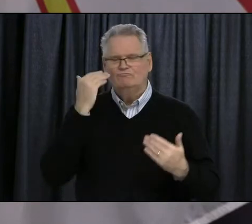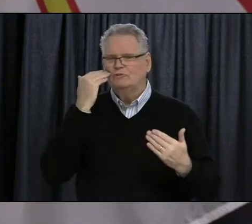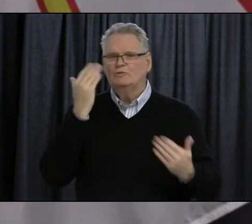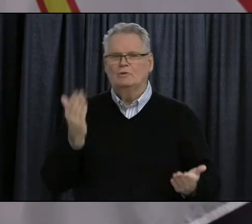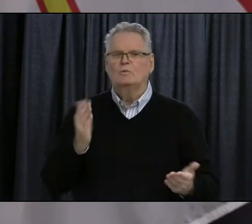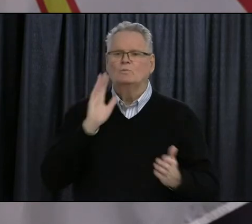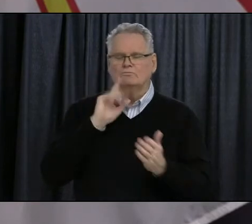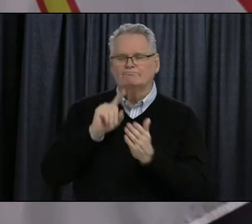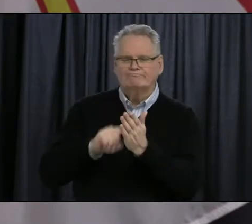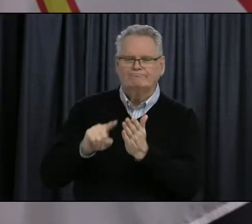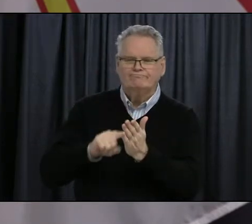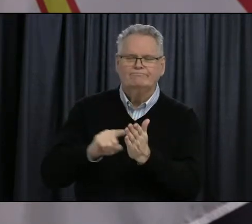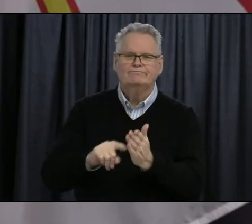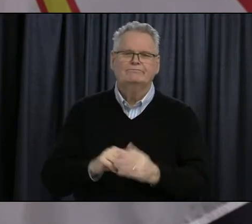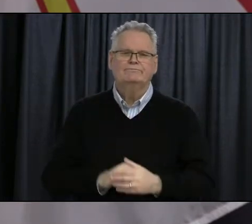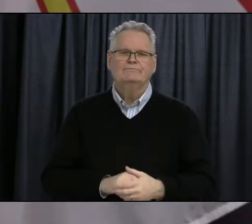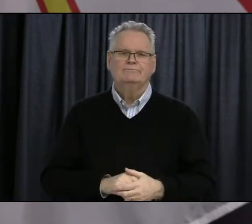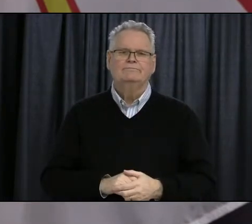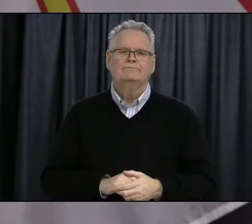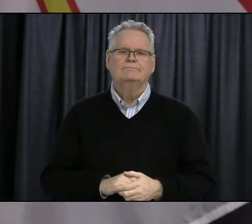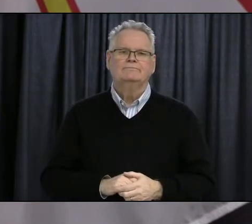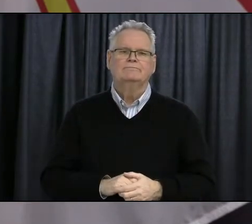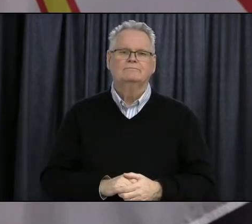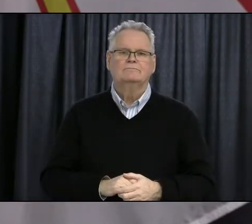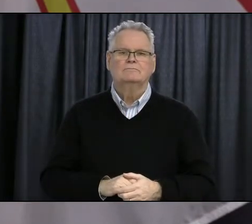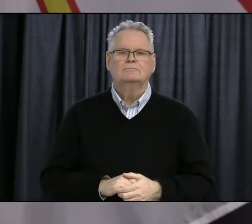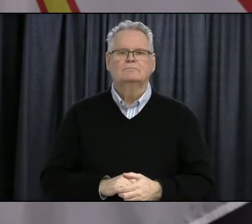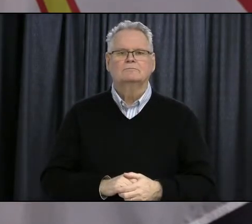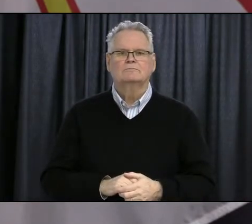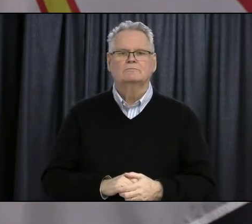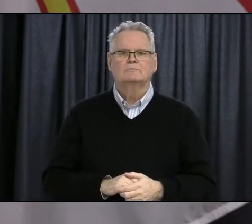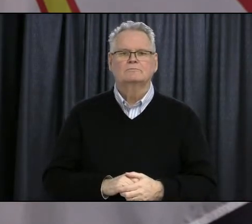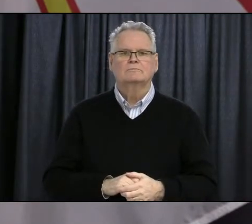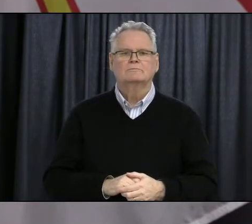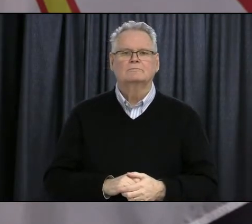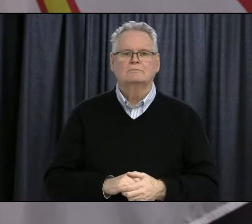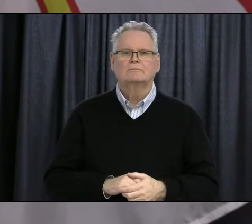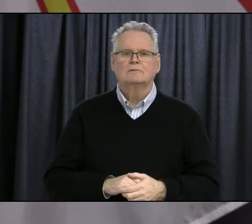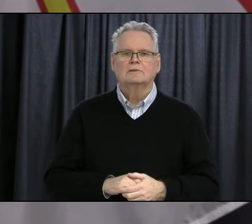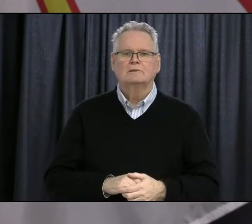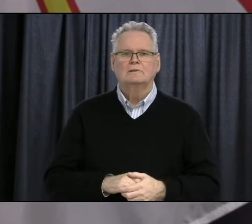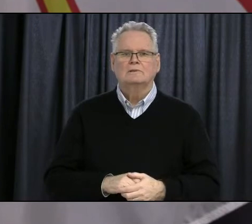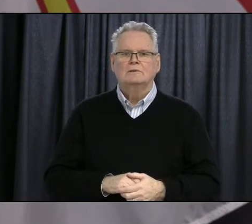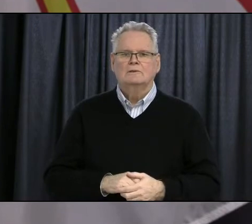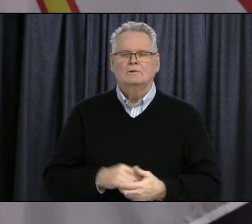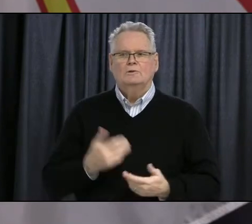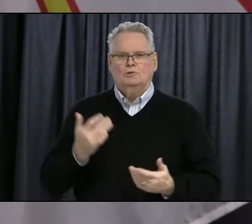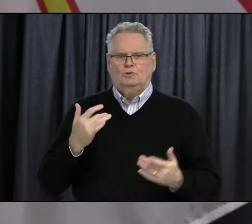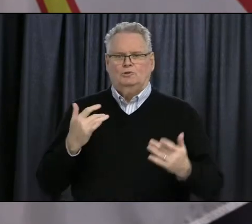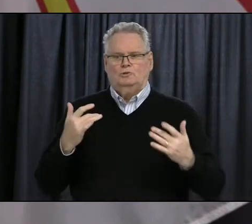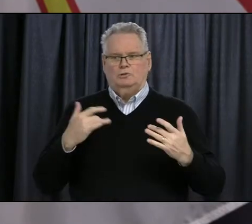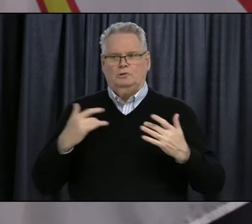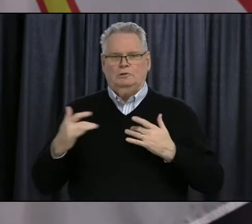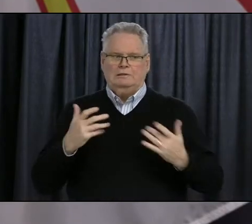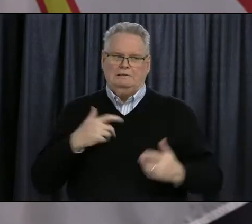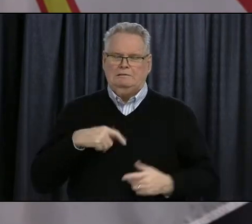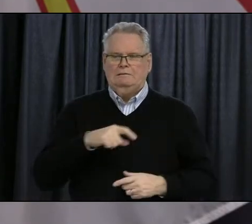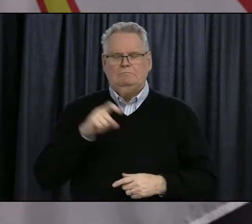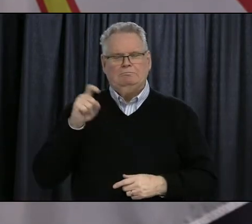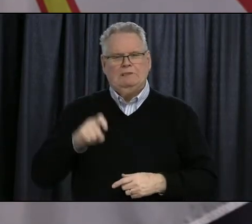are trying to, out of an abundance of caution, just trying to look back to make sure we're not missing any cases.